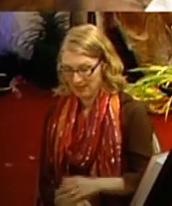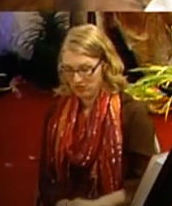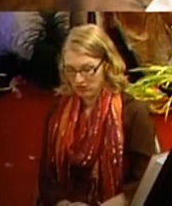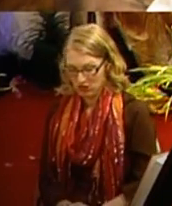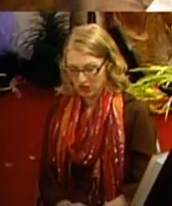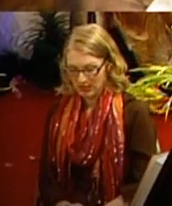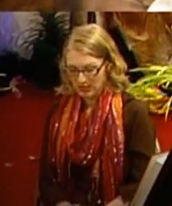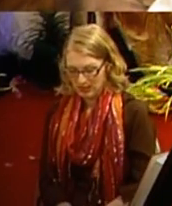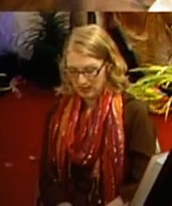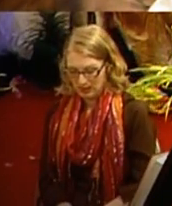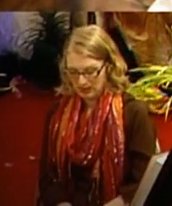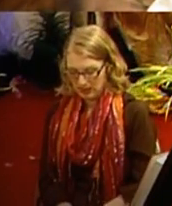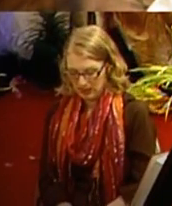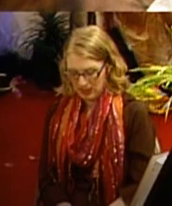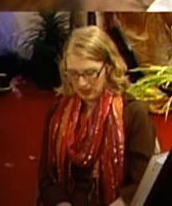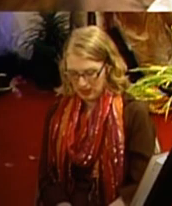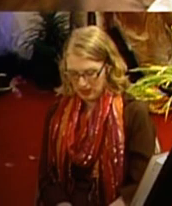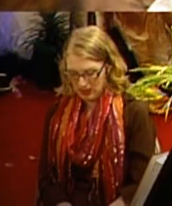Oh,